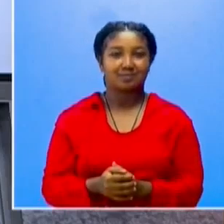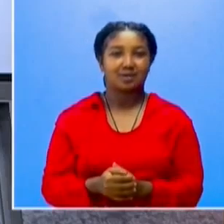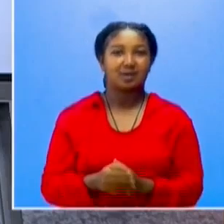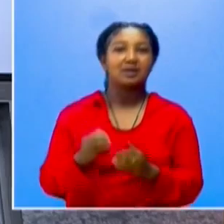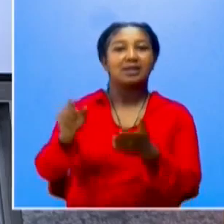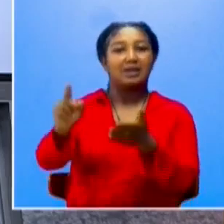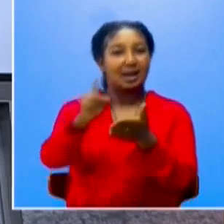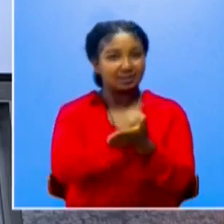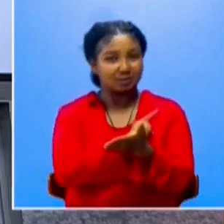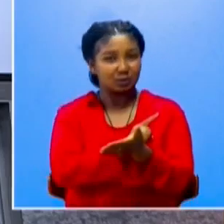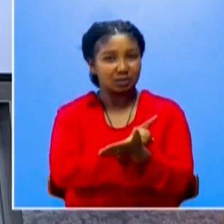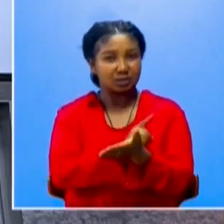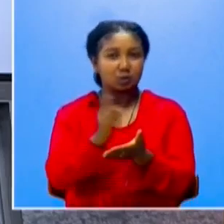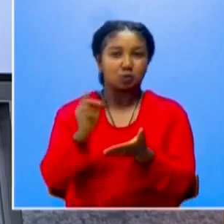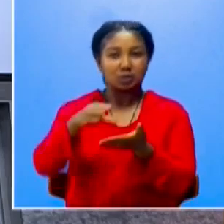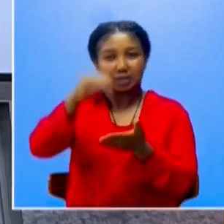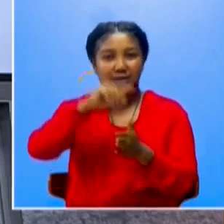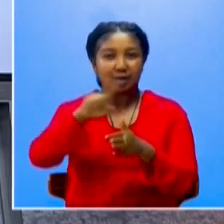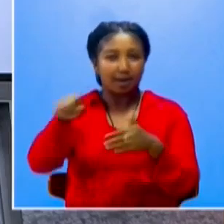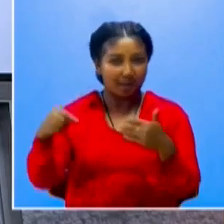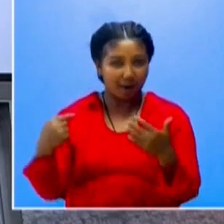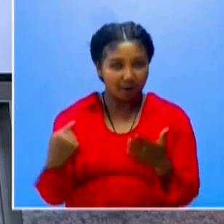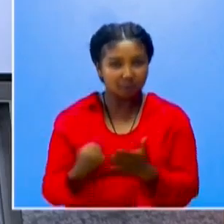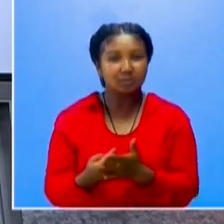Last week we have seen about,